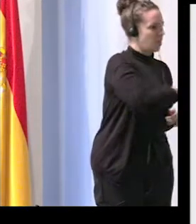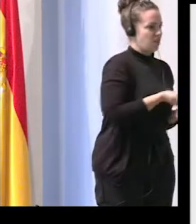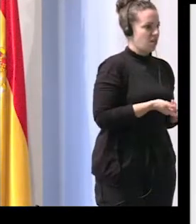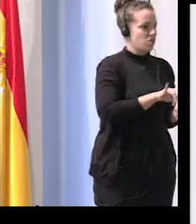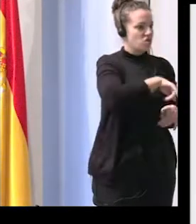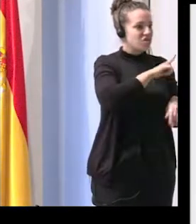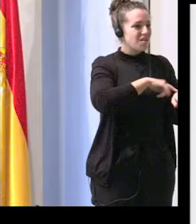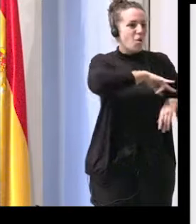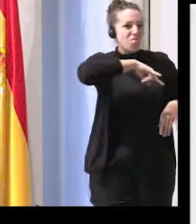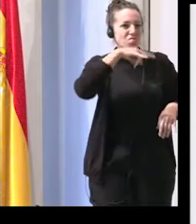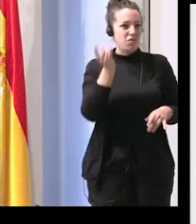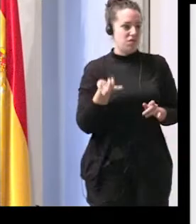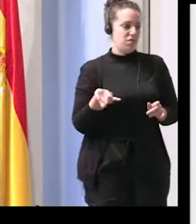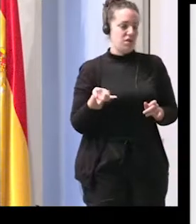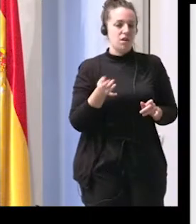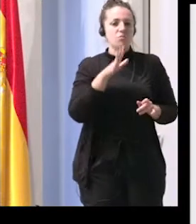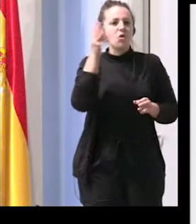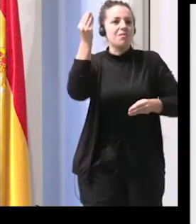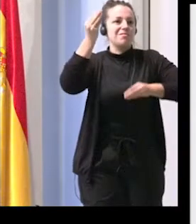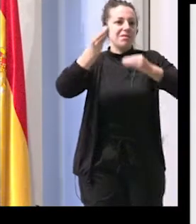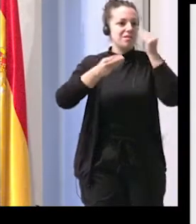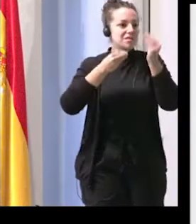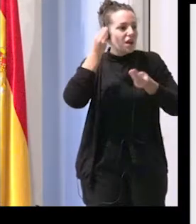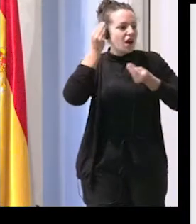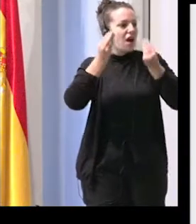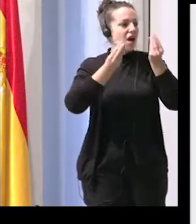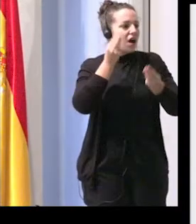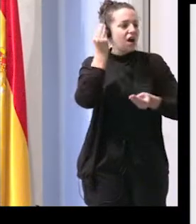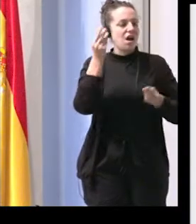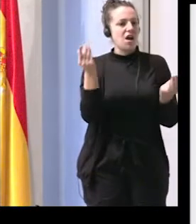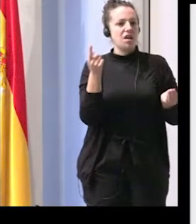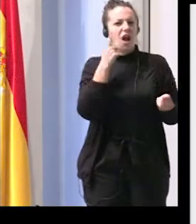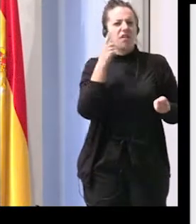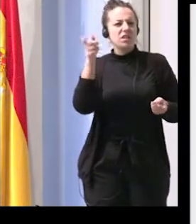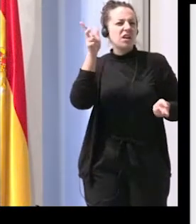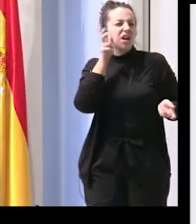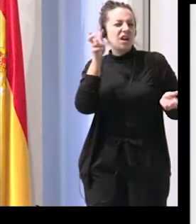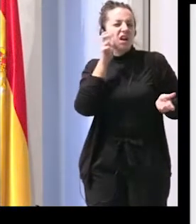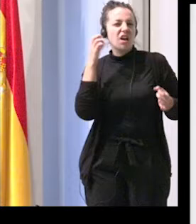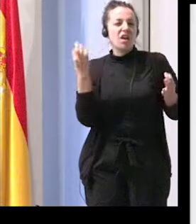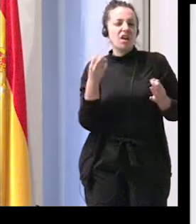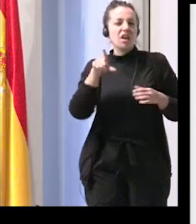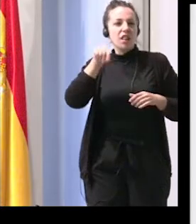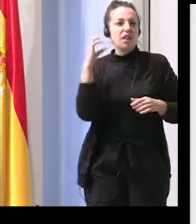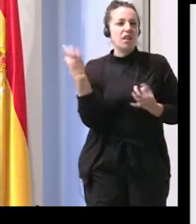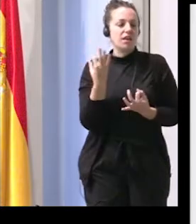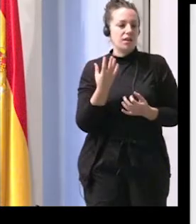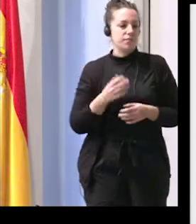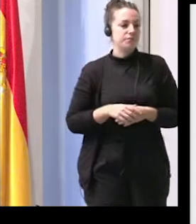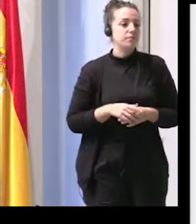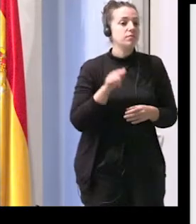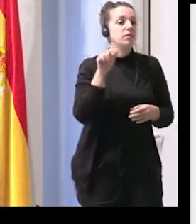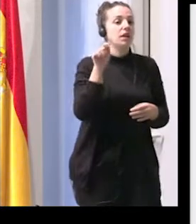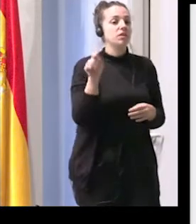time thinking about what they're listening to and making a decision. And that's very strange